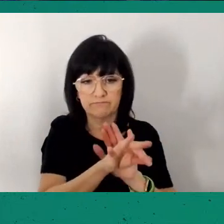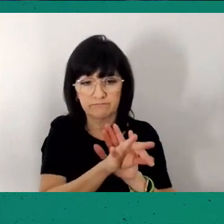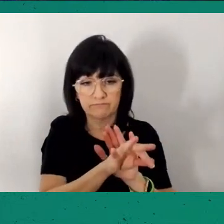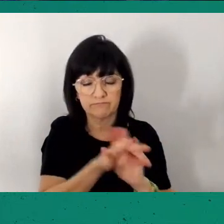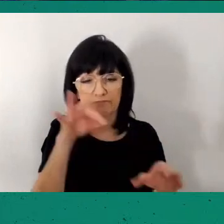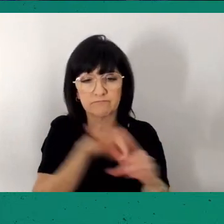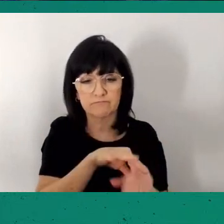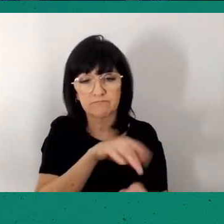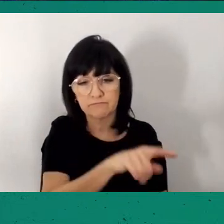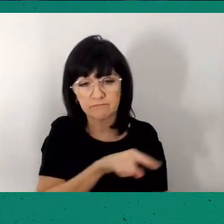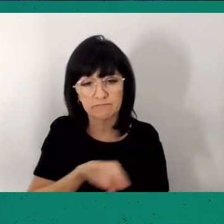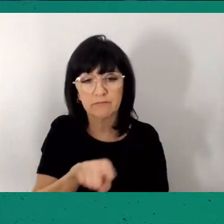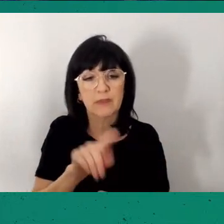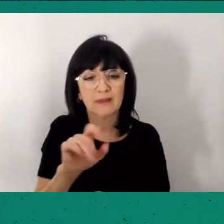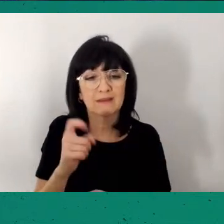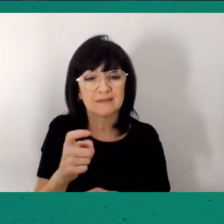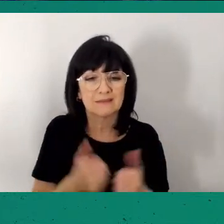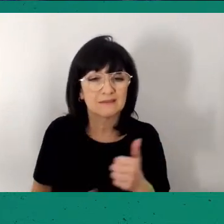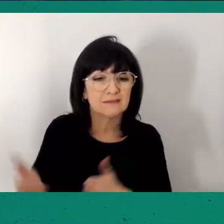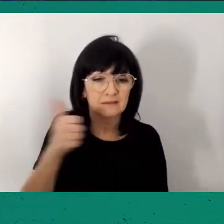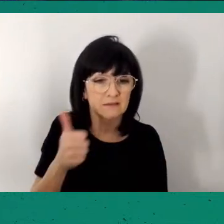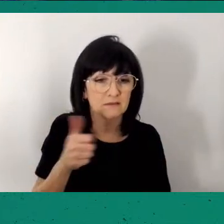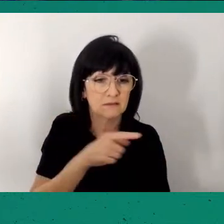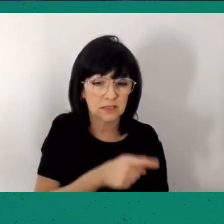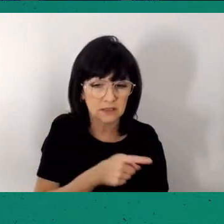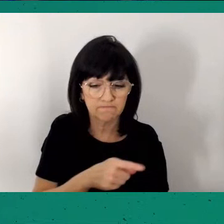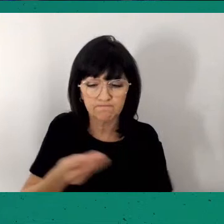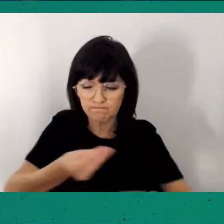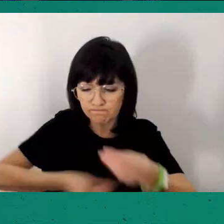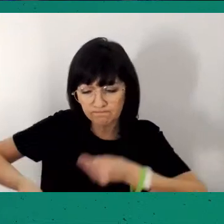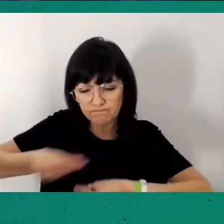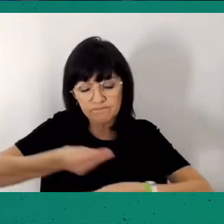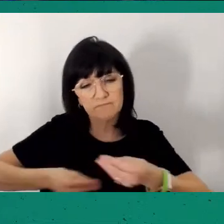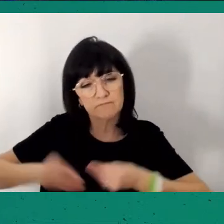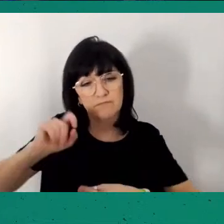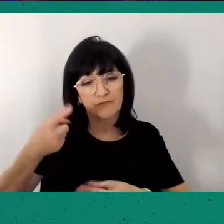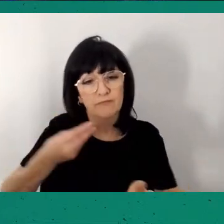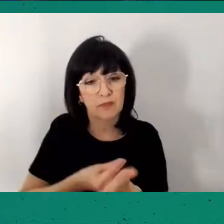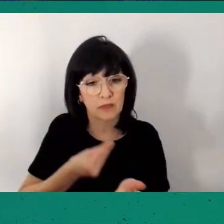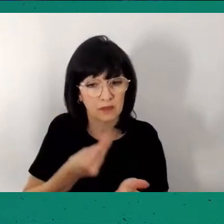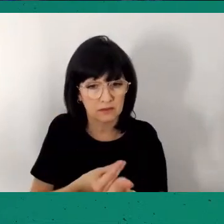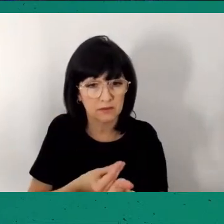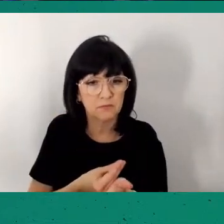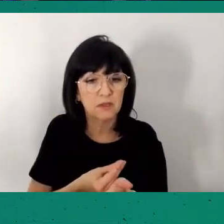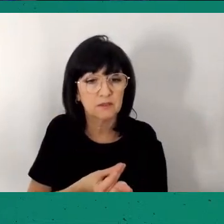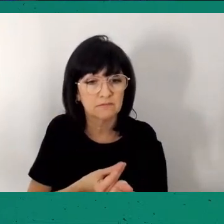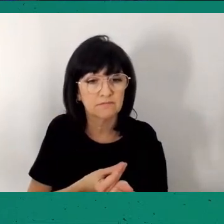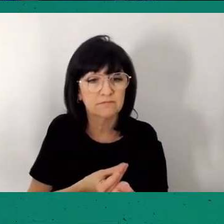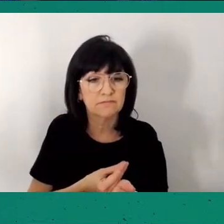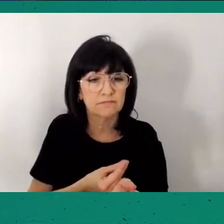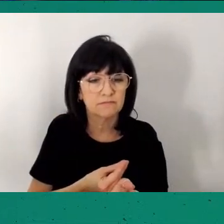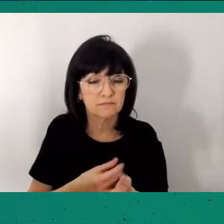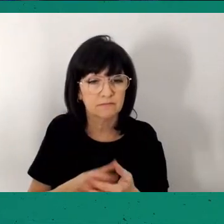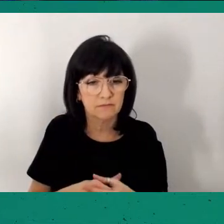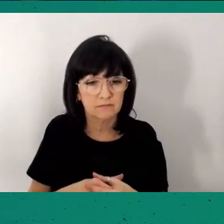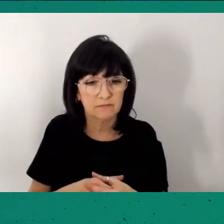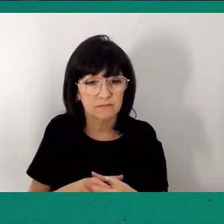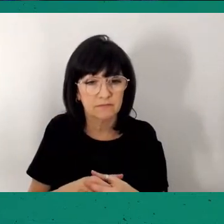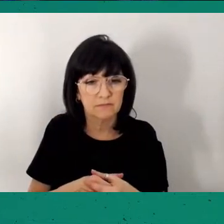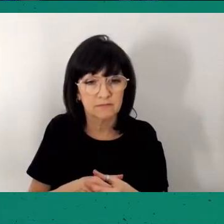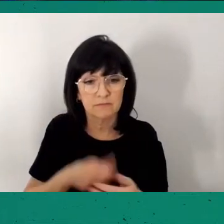by corporations and which generated a surplus. As tax commissioner,